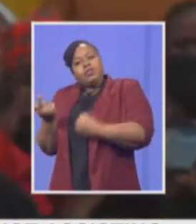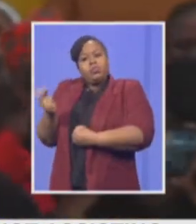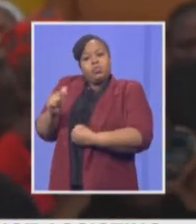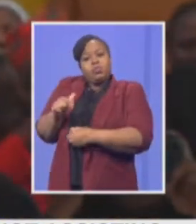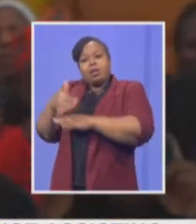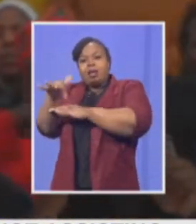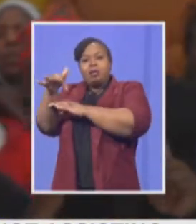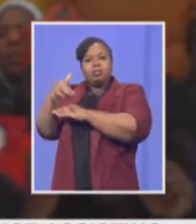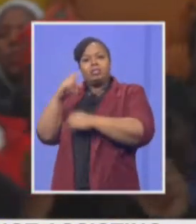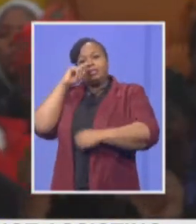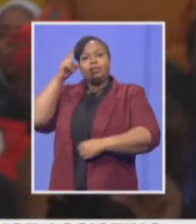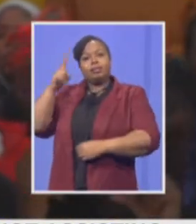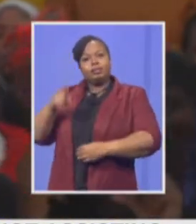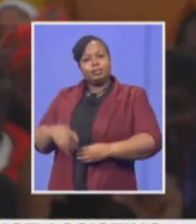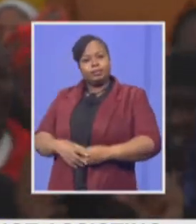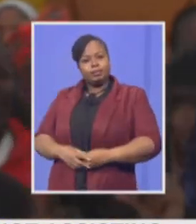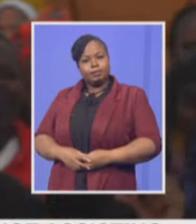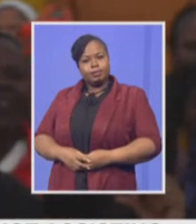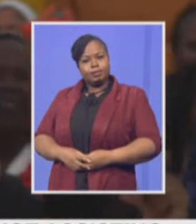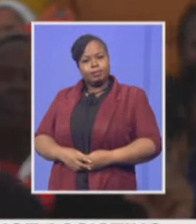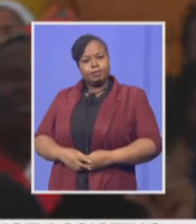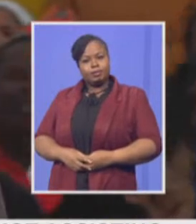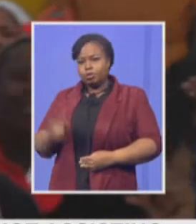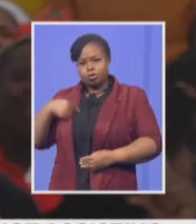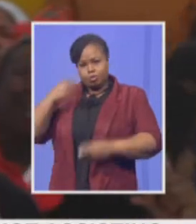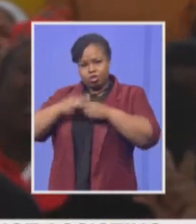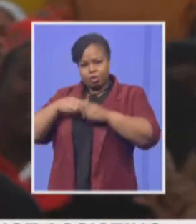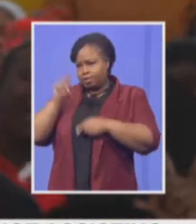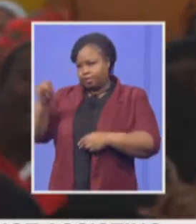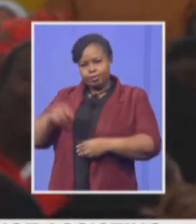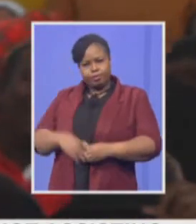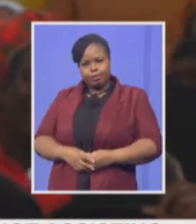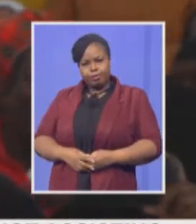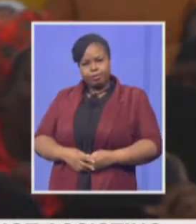ngalo esantini. Akusiya ama toilet le yanto le.